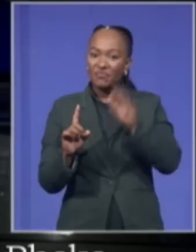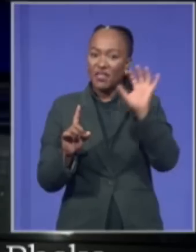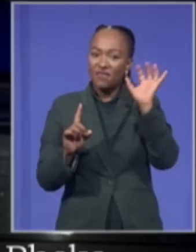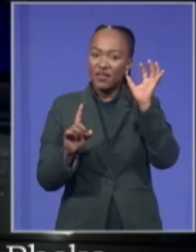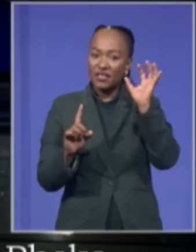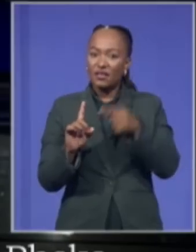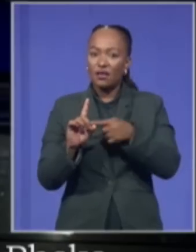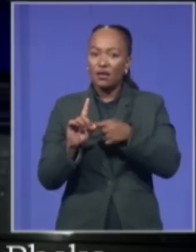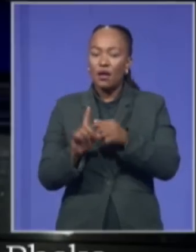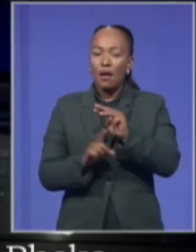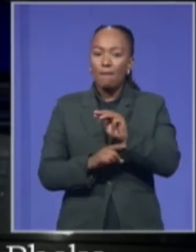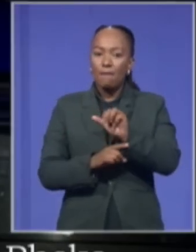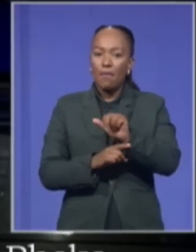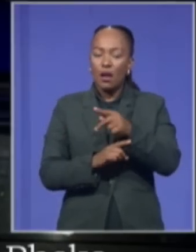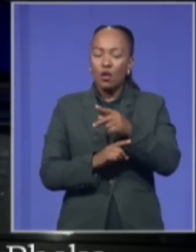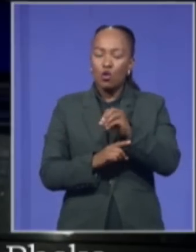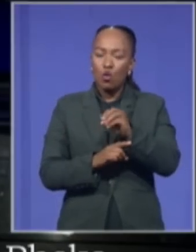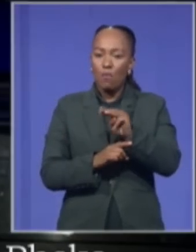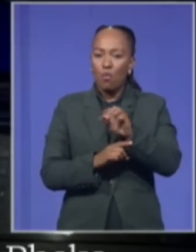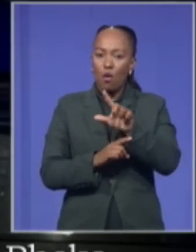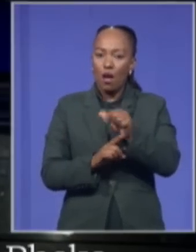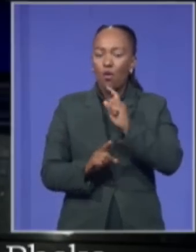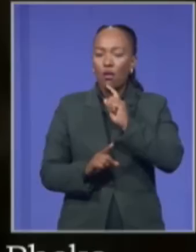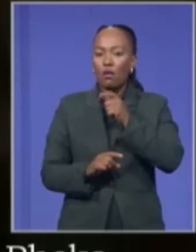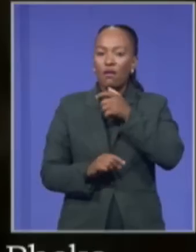ke Mahlomola Karedi